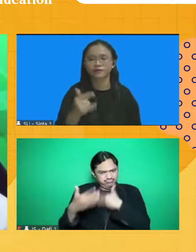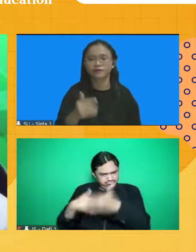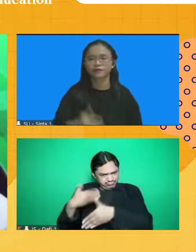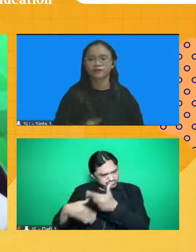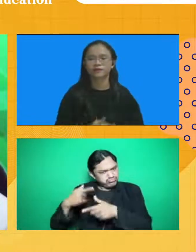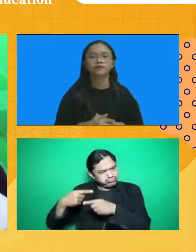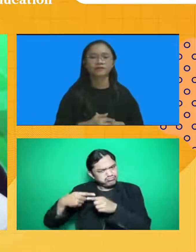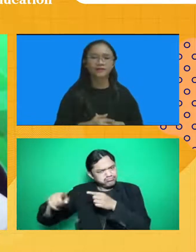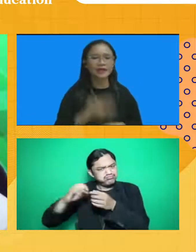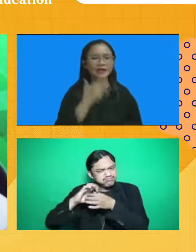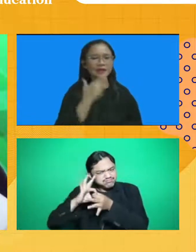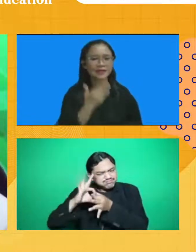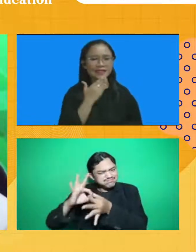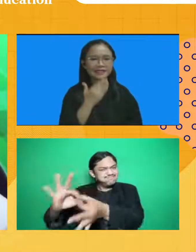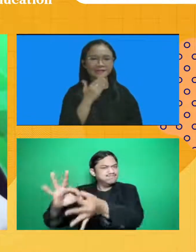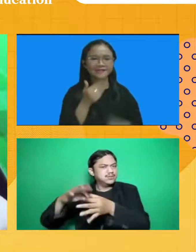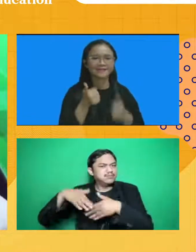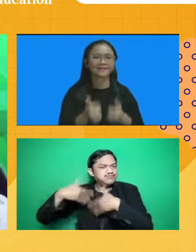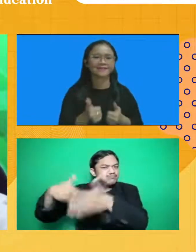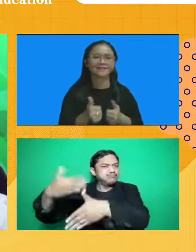much.